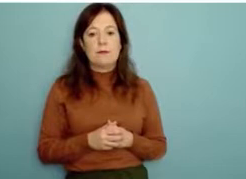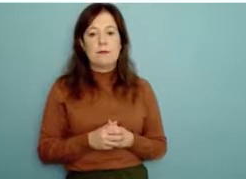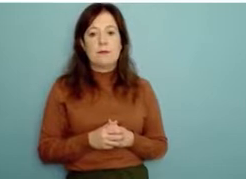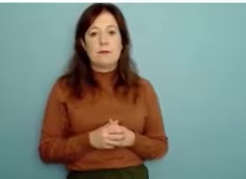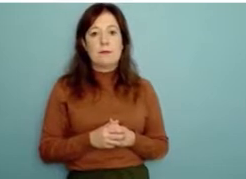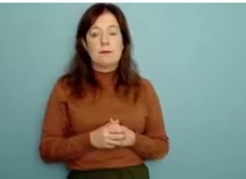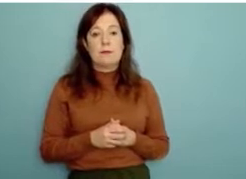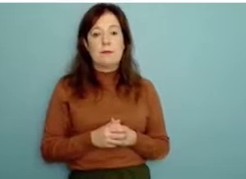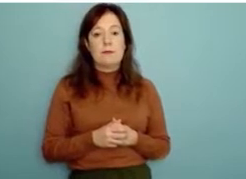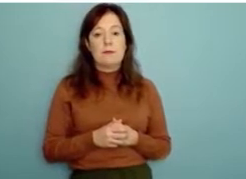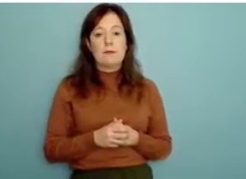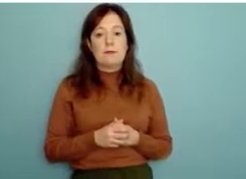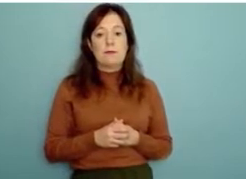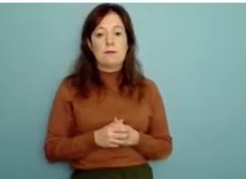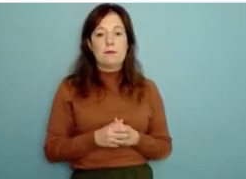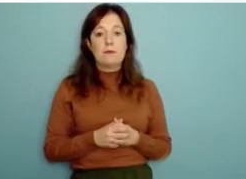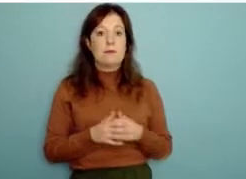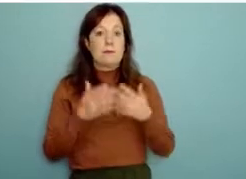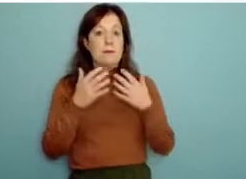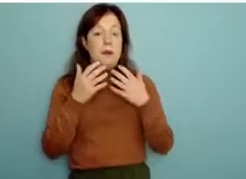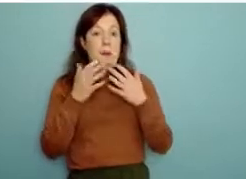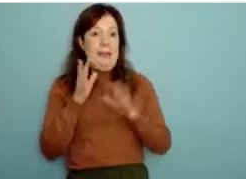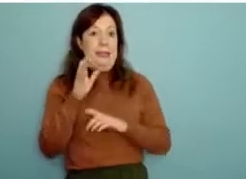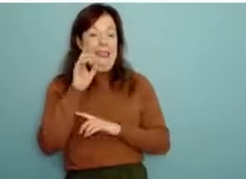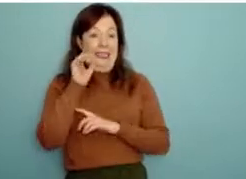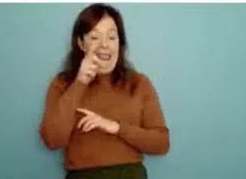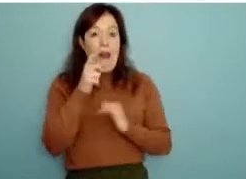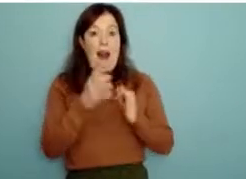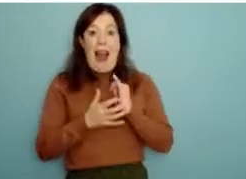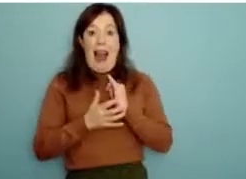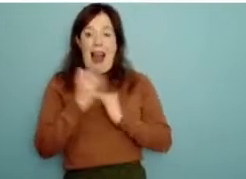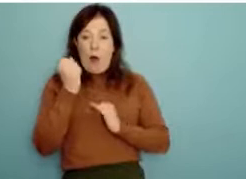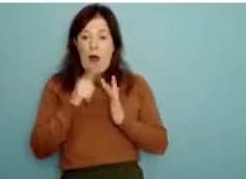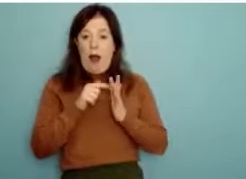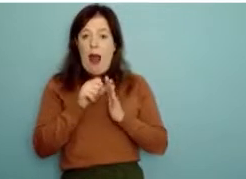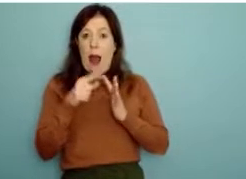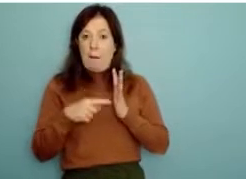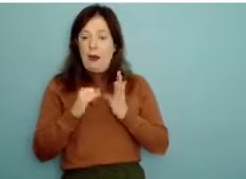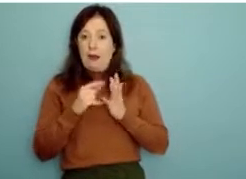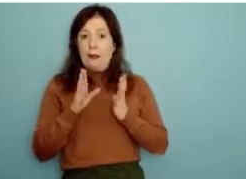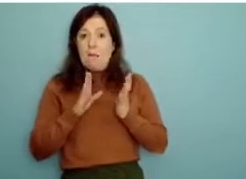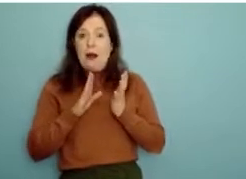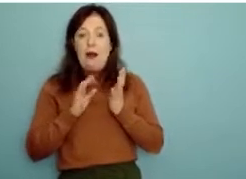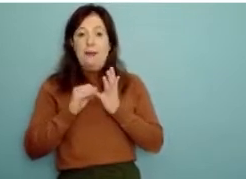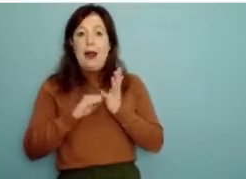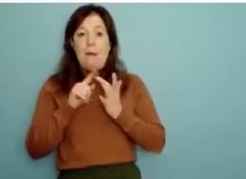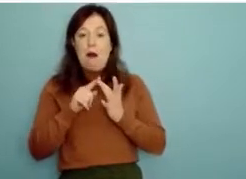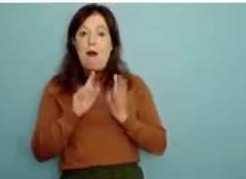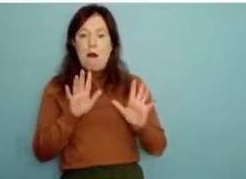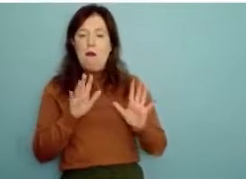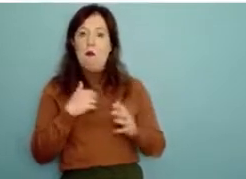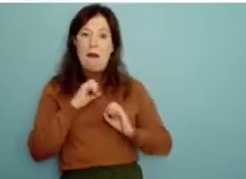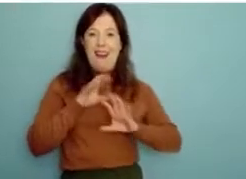use a set of outcomes within IAPT SMI, we had a lot of challenge. People said, oh, this isn't